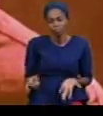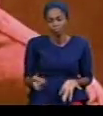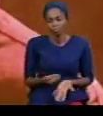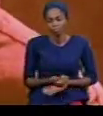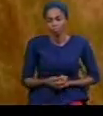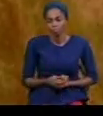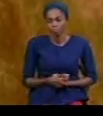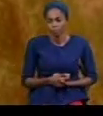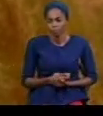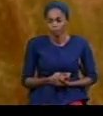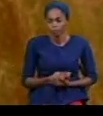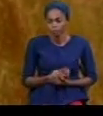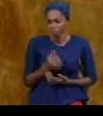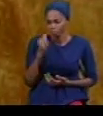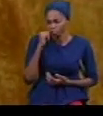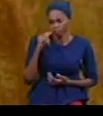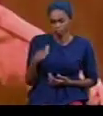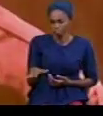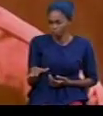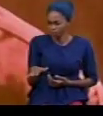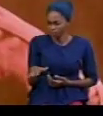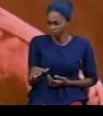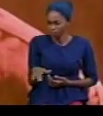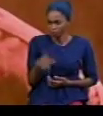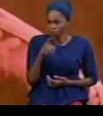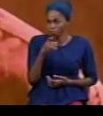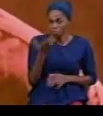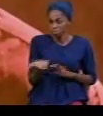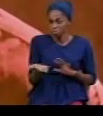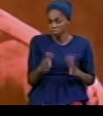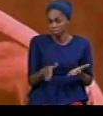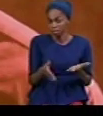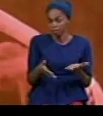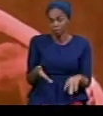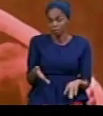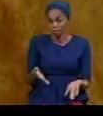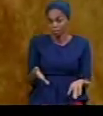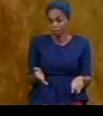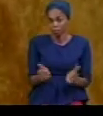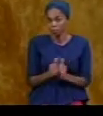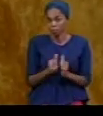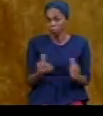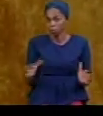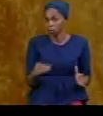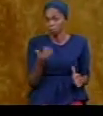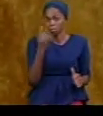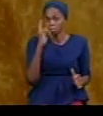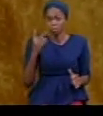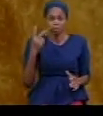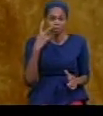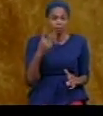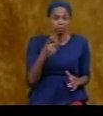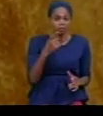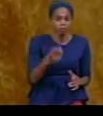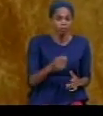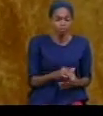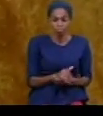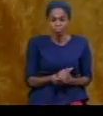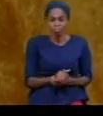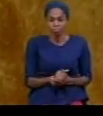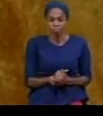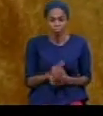Young lady, you only die in our canal without a trace or rescue. That was the same thing